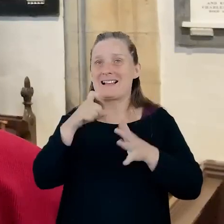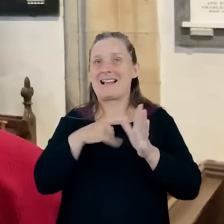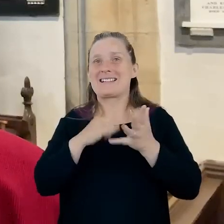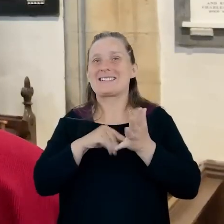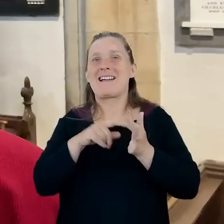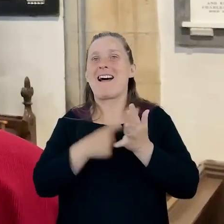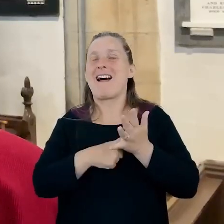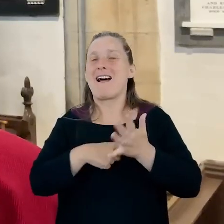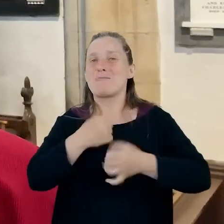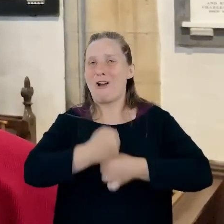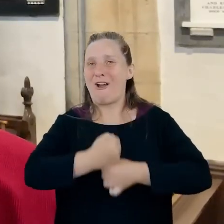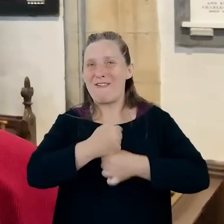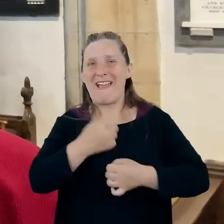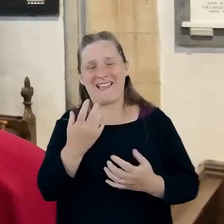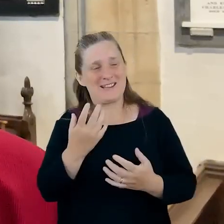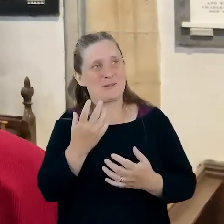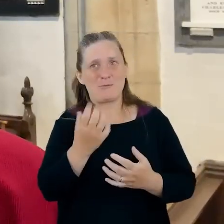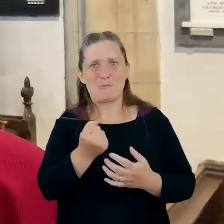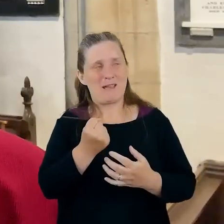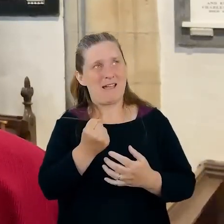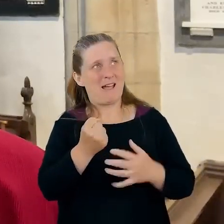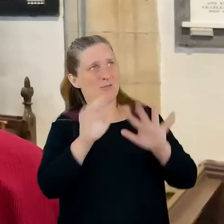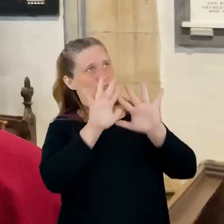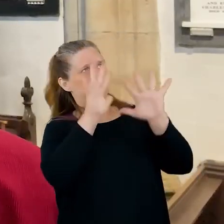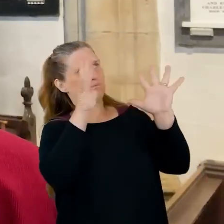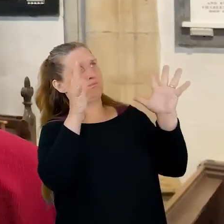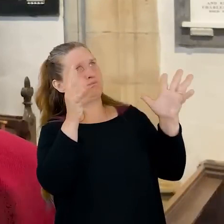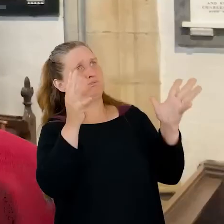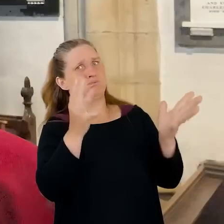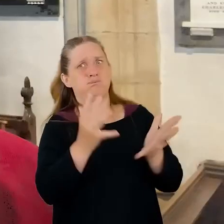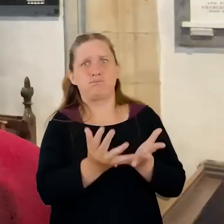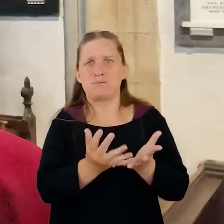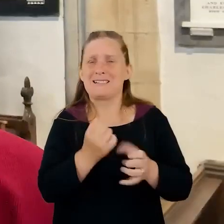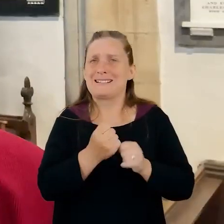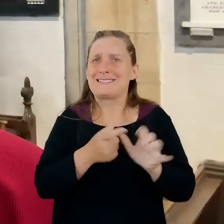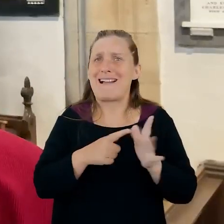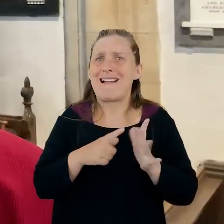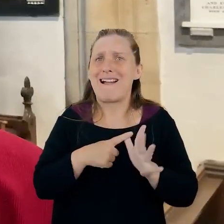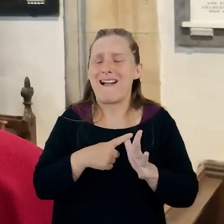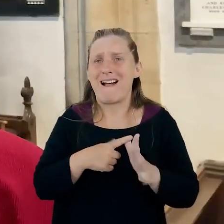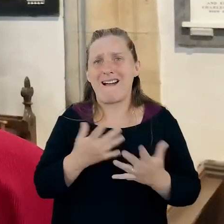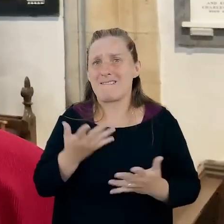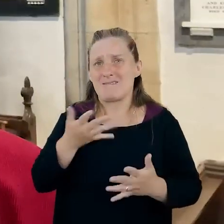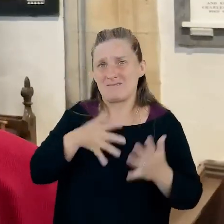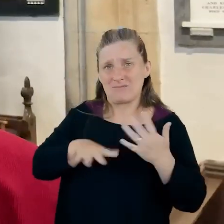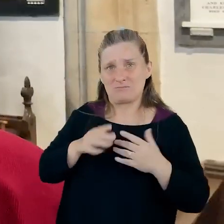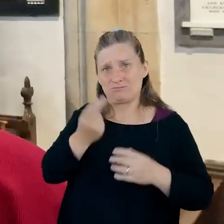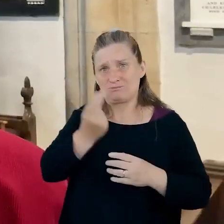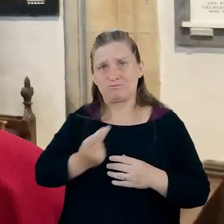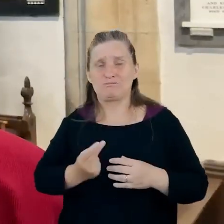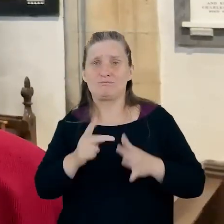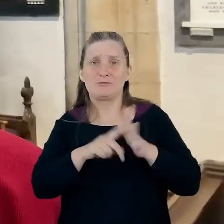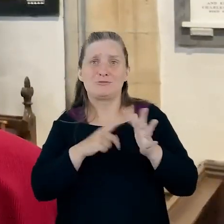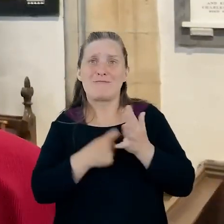hosting Luke Durham's Gaia. This amazing art installation that encourages you to just marvel